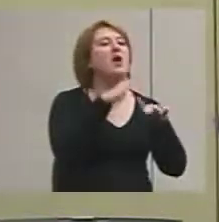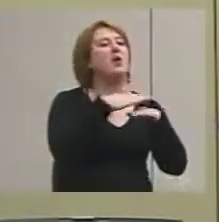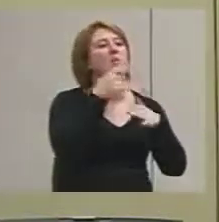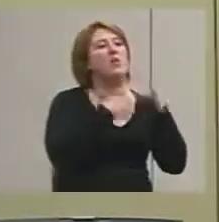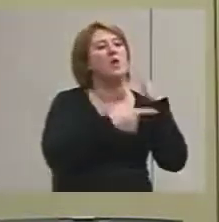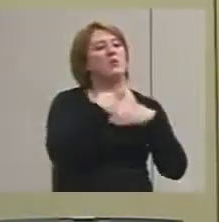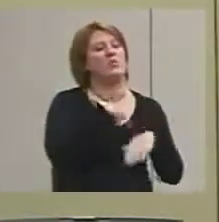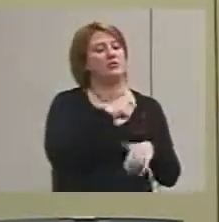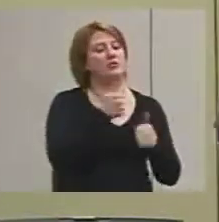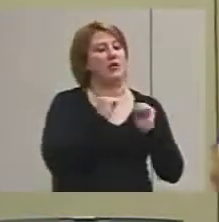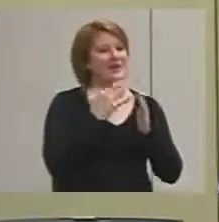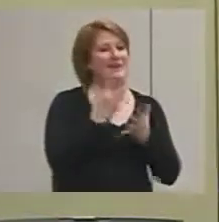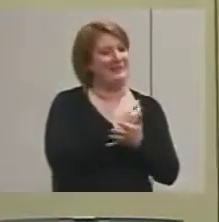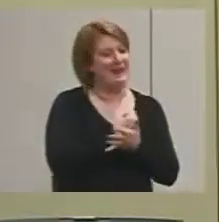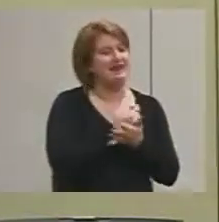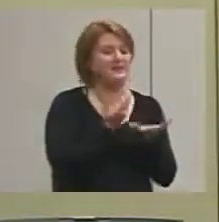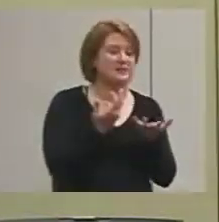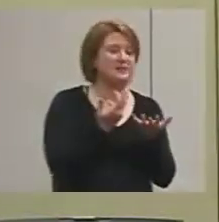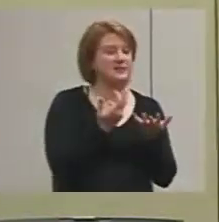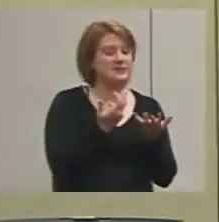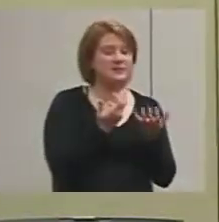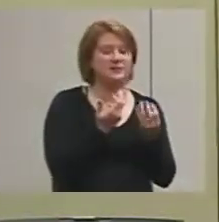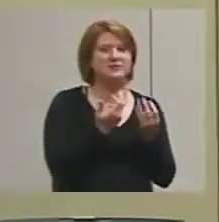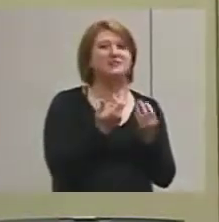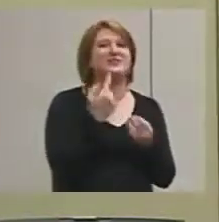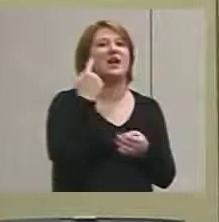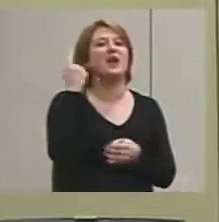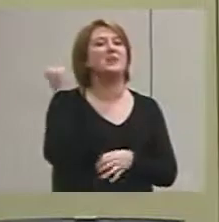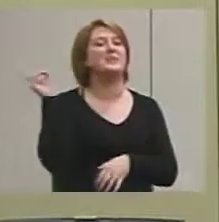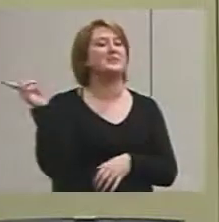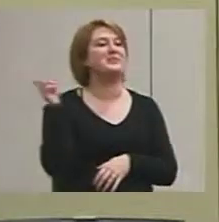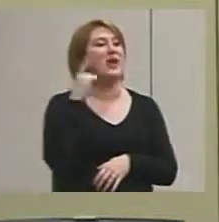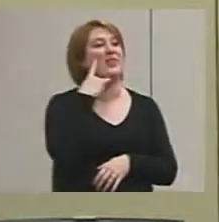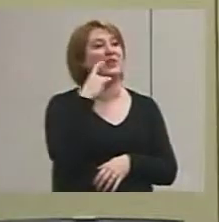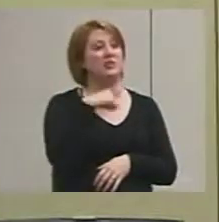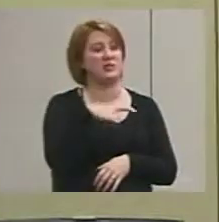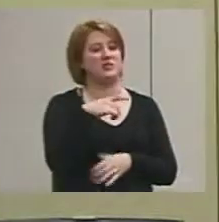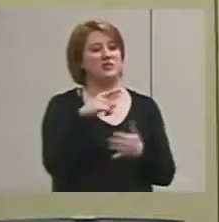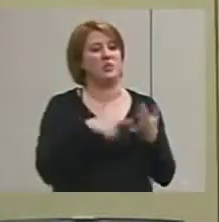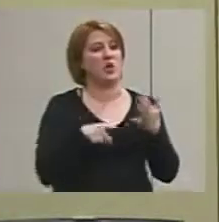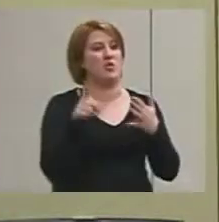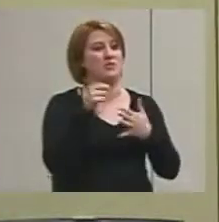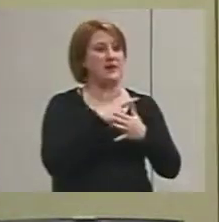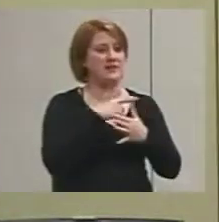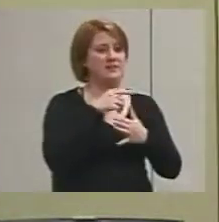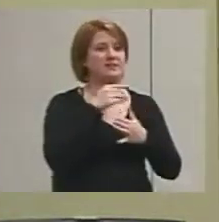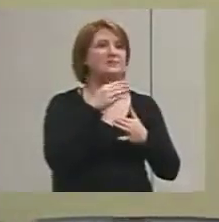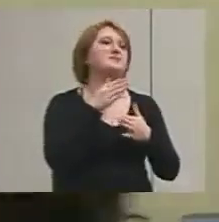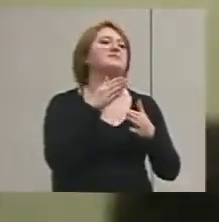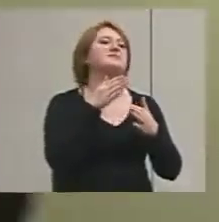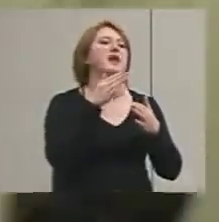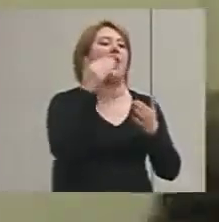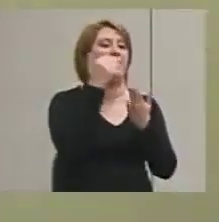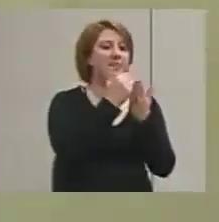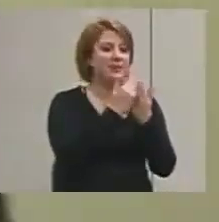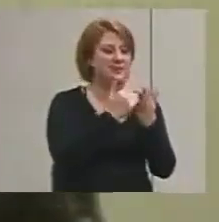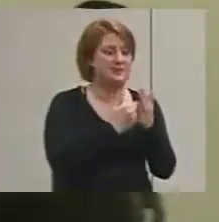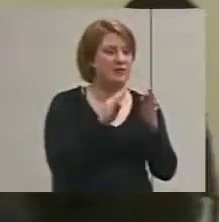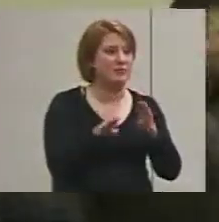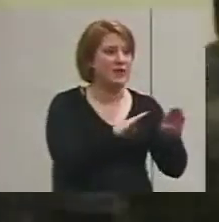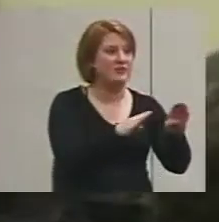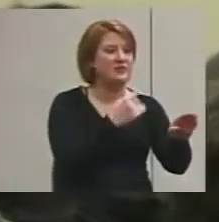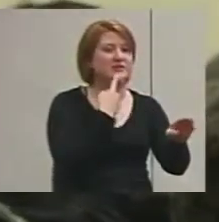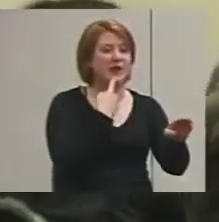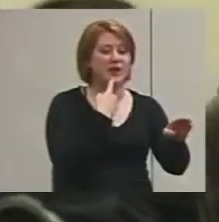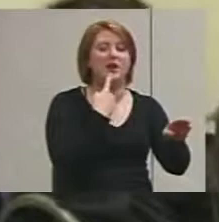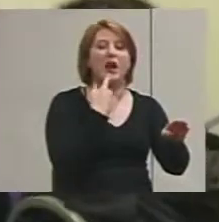trying to collect data on and where we're going with it. I think you need to prioritize a set of behaviors and say, here's what we'd really like data